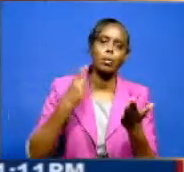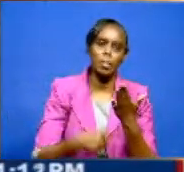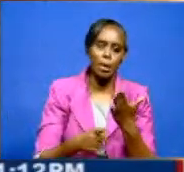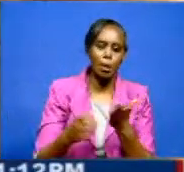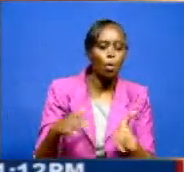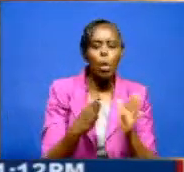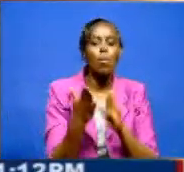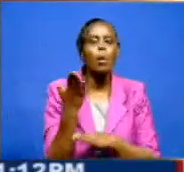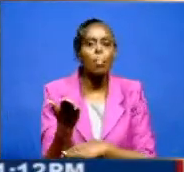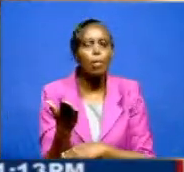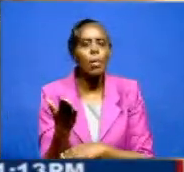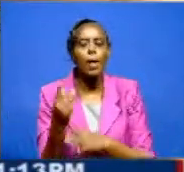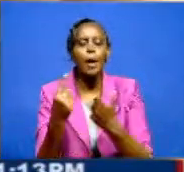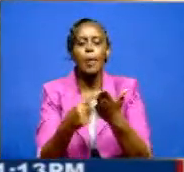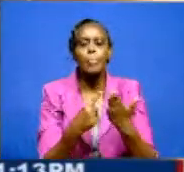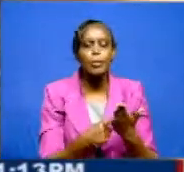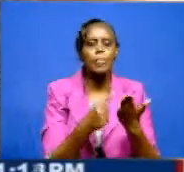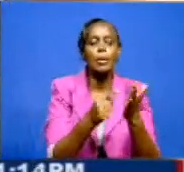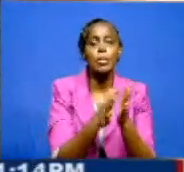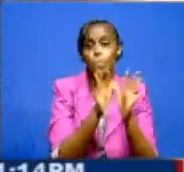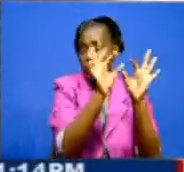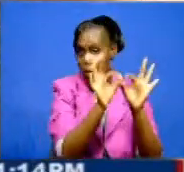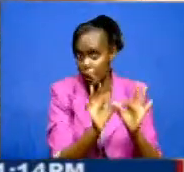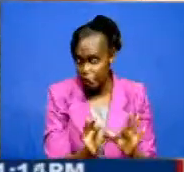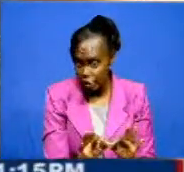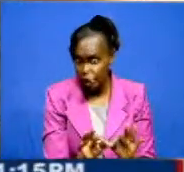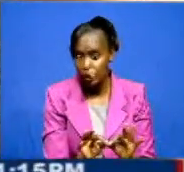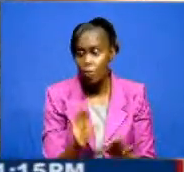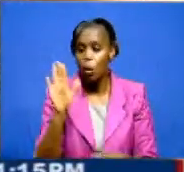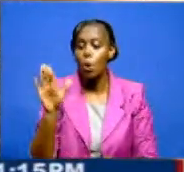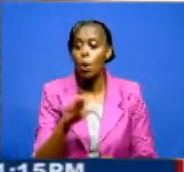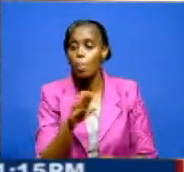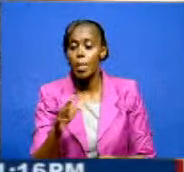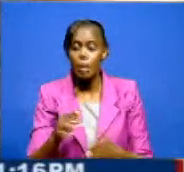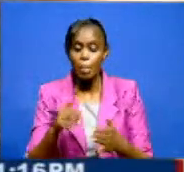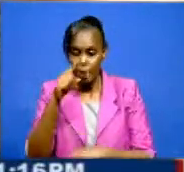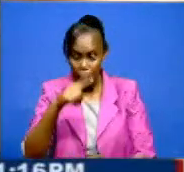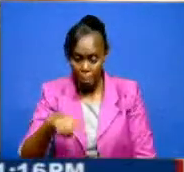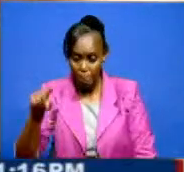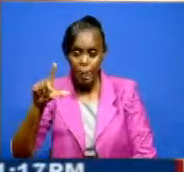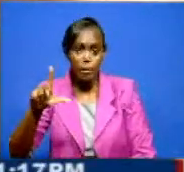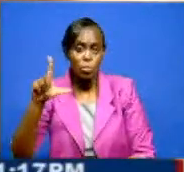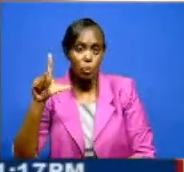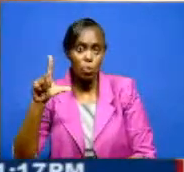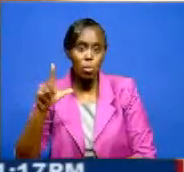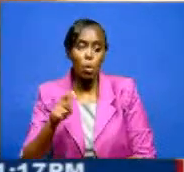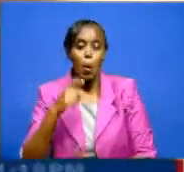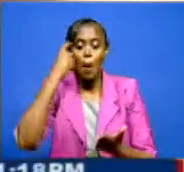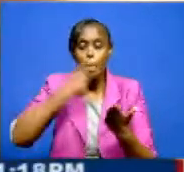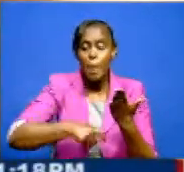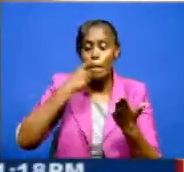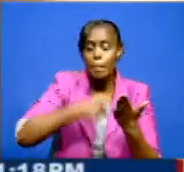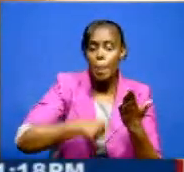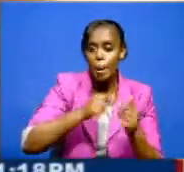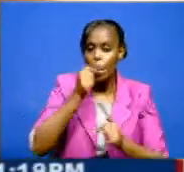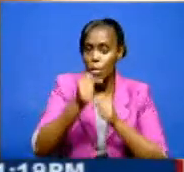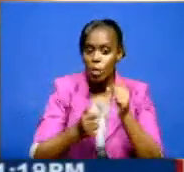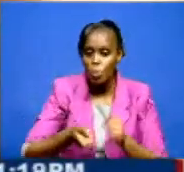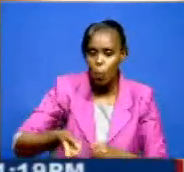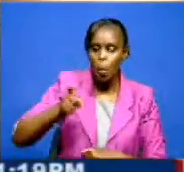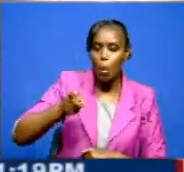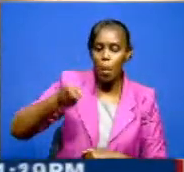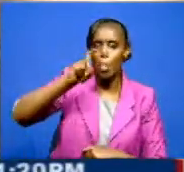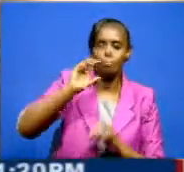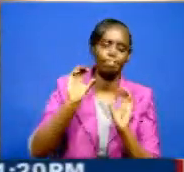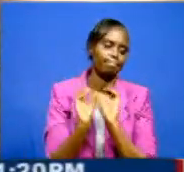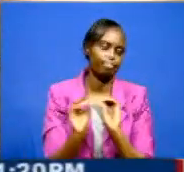way to discuss with Treasury or this Parliament passes a law that these penalties do not continue increasing. Mr.